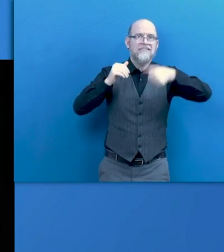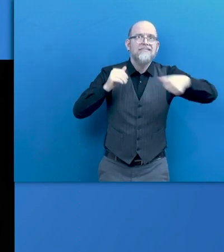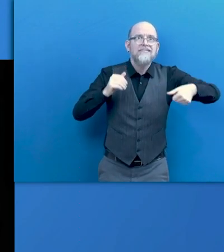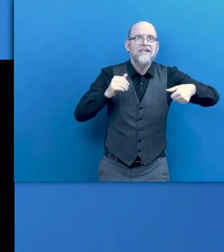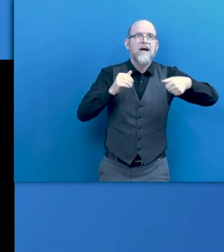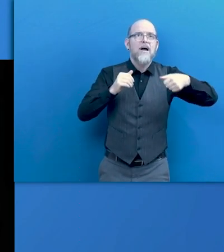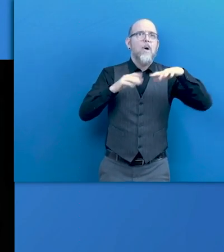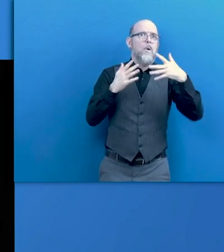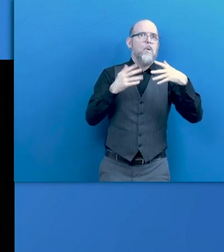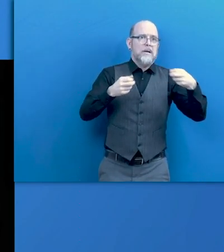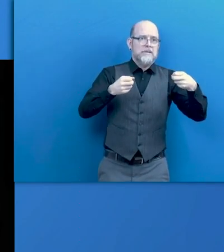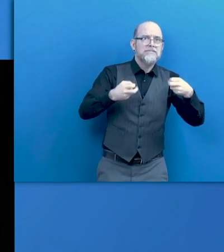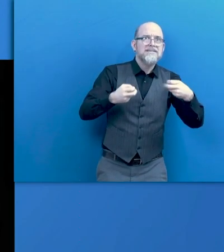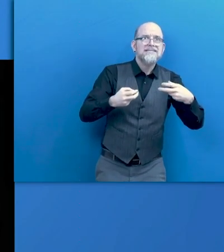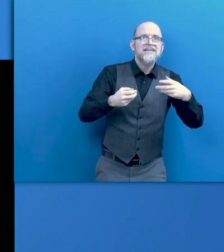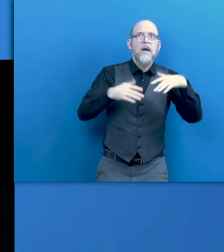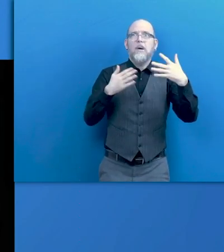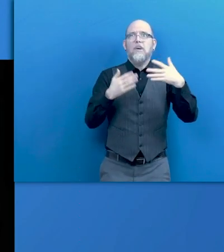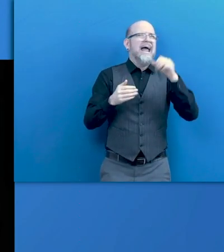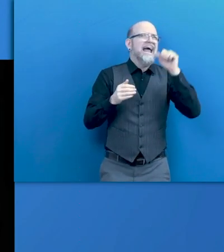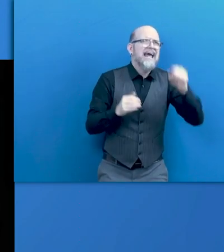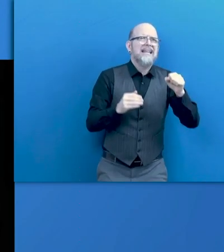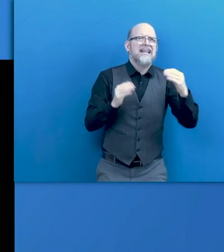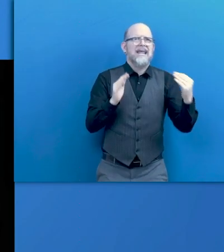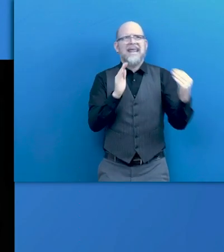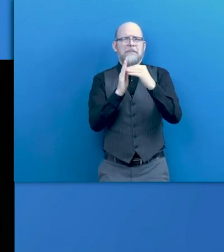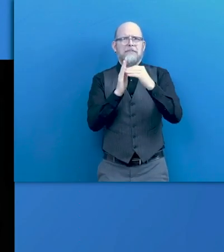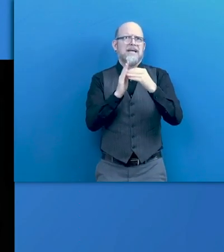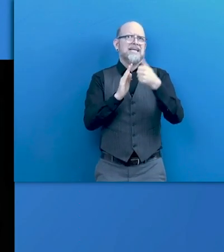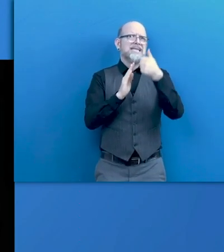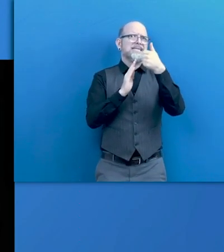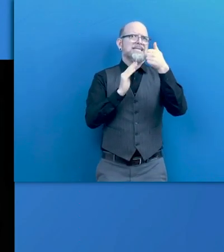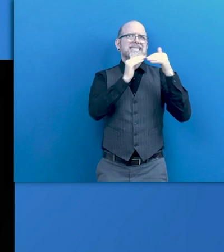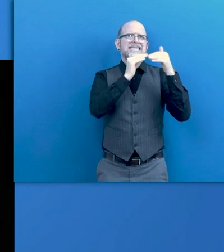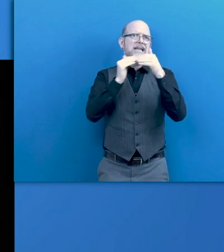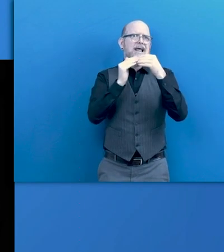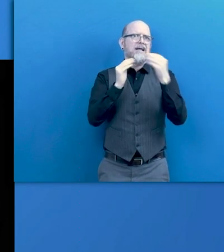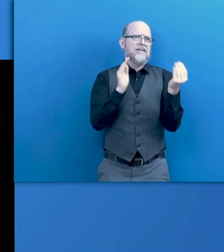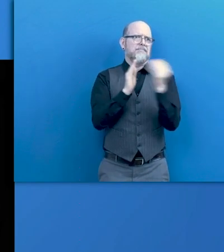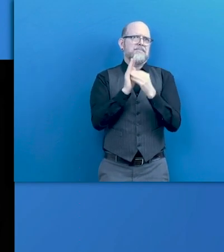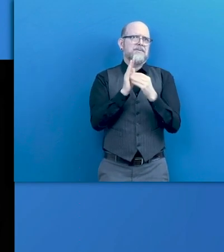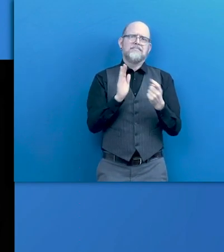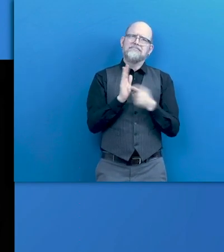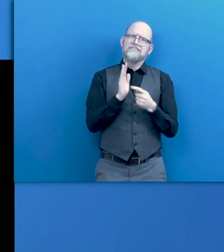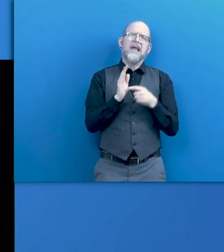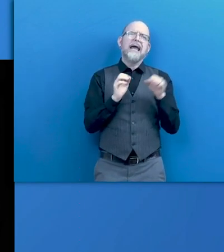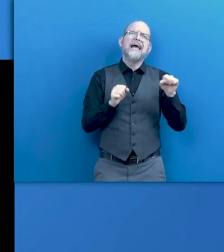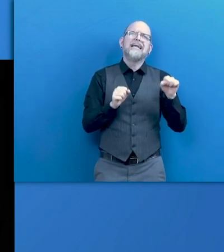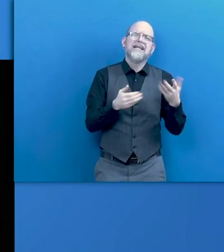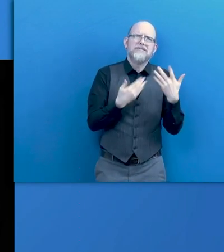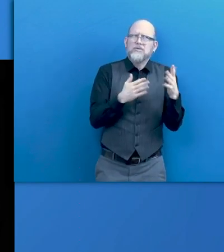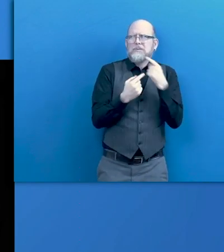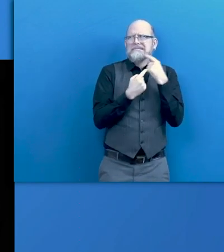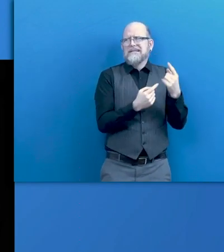have subtitles, and so on. That's standard almost everywhere, because it is also in the requirement.